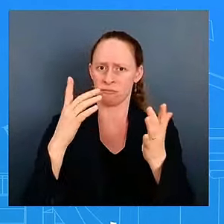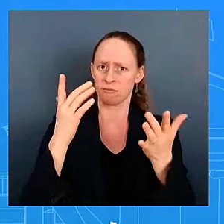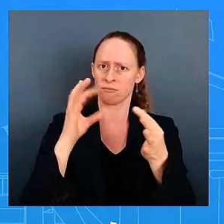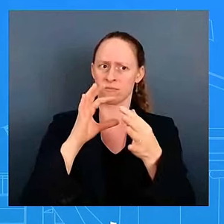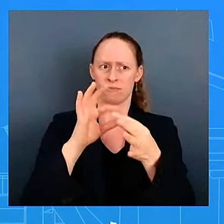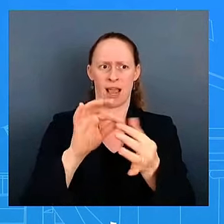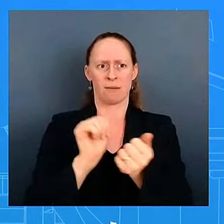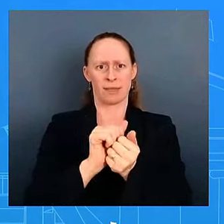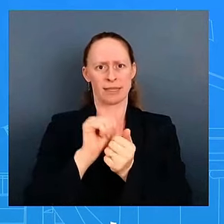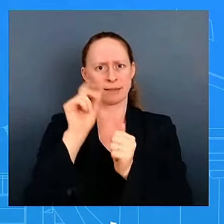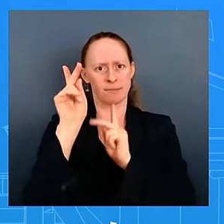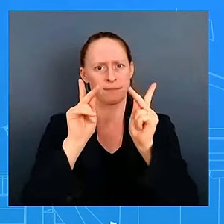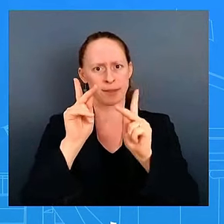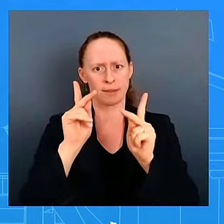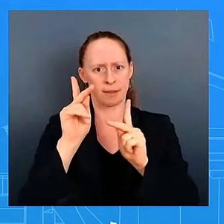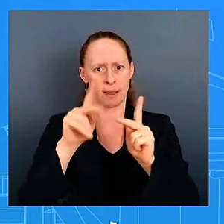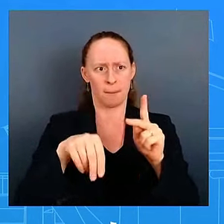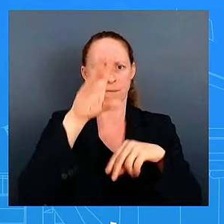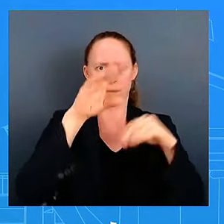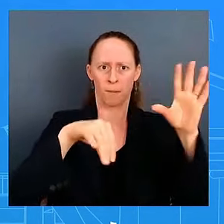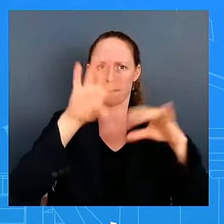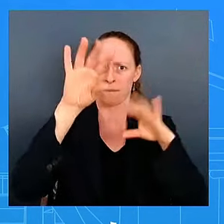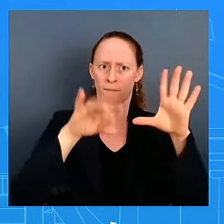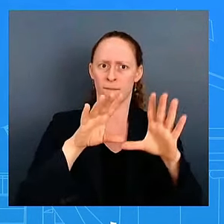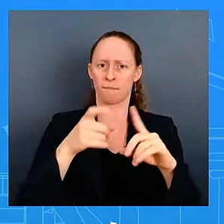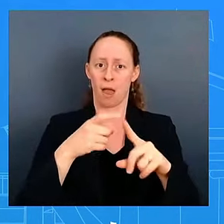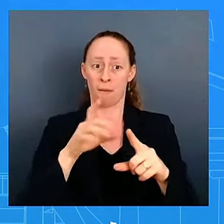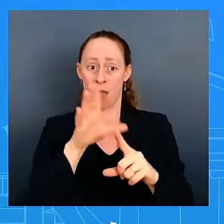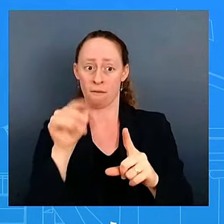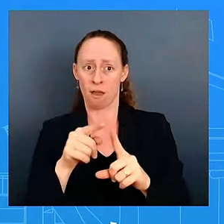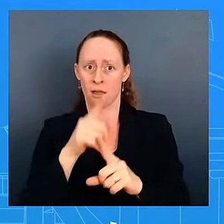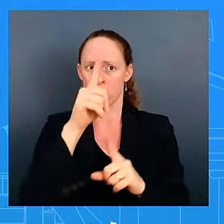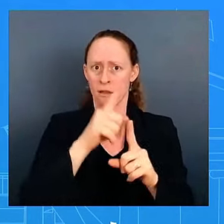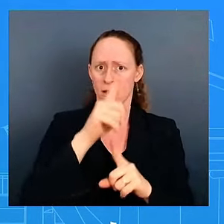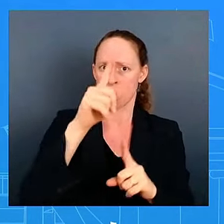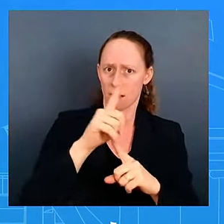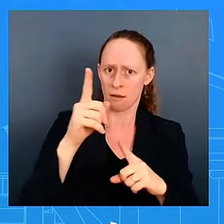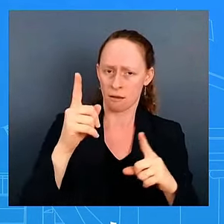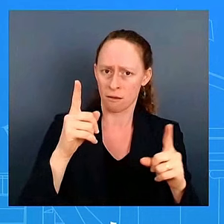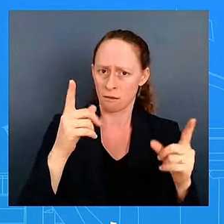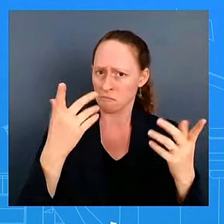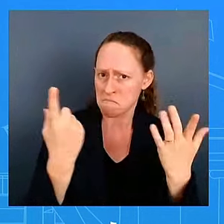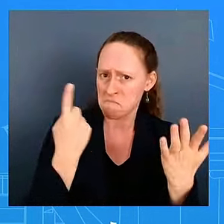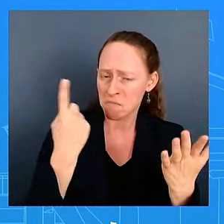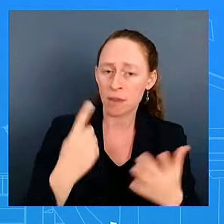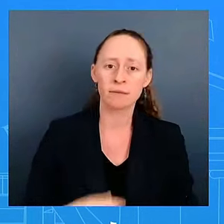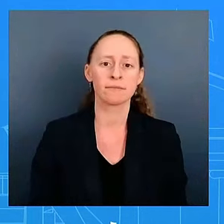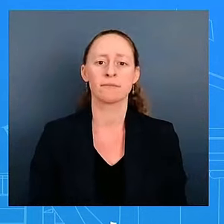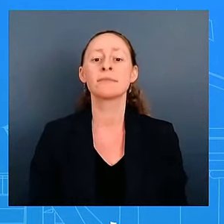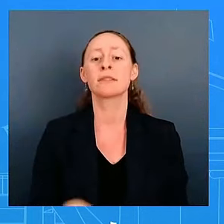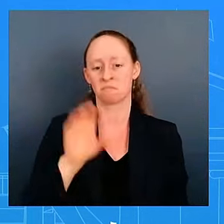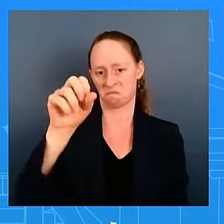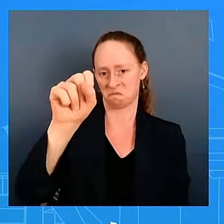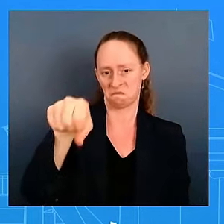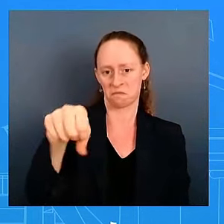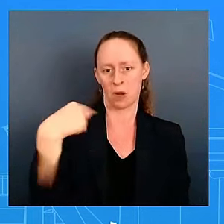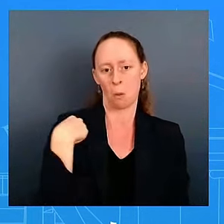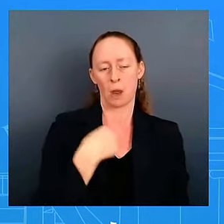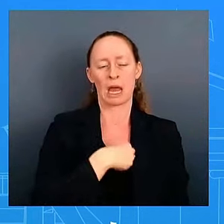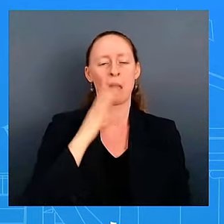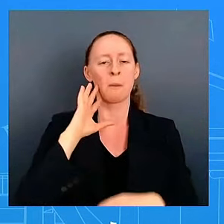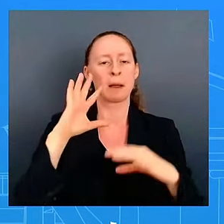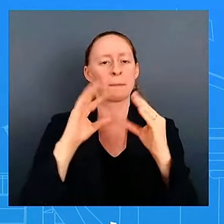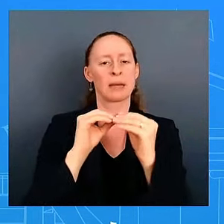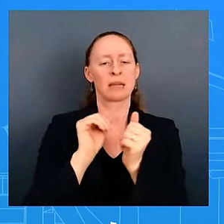announced some of the bilateral. We announced the one with the UK prime minister. I just announced with President Zelensky.